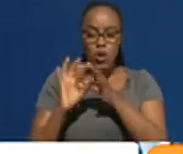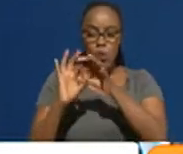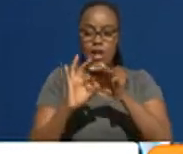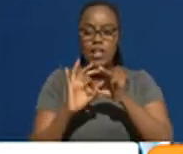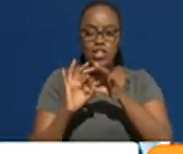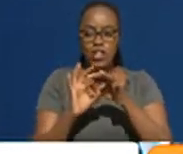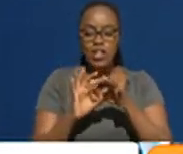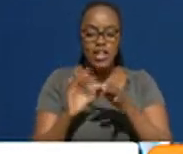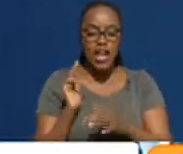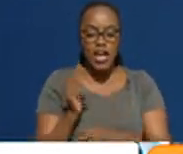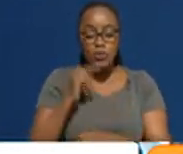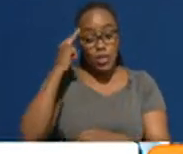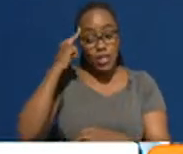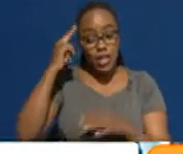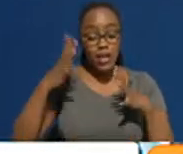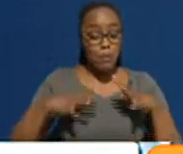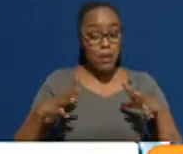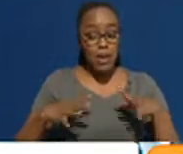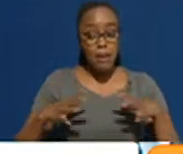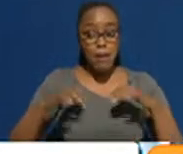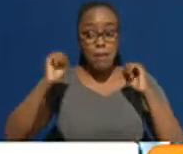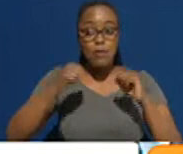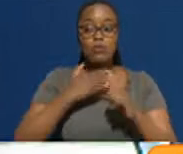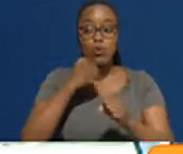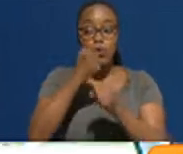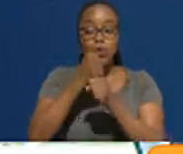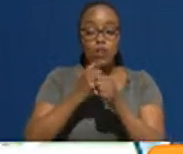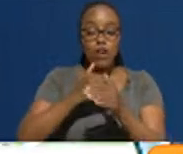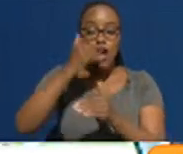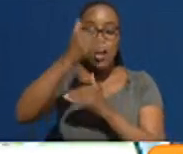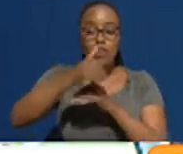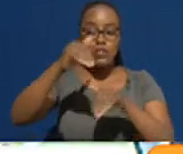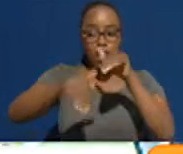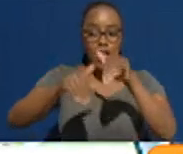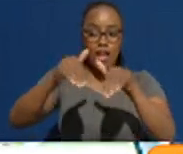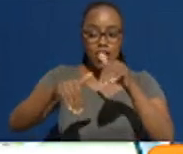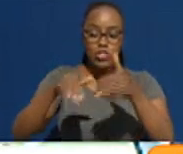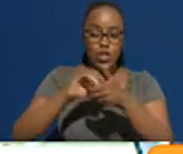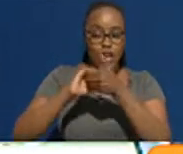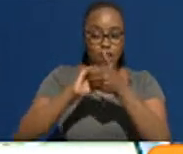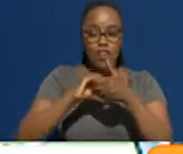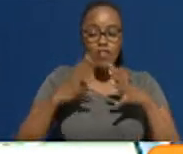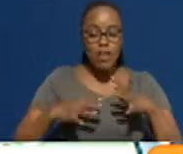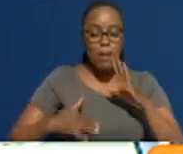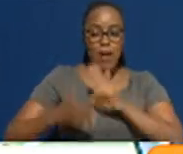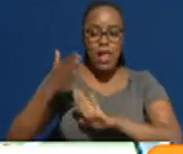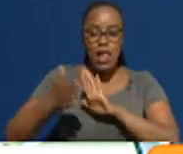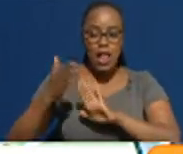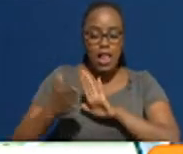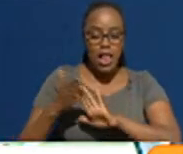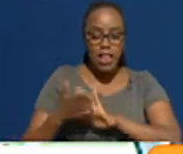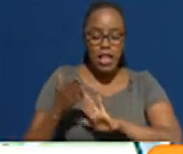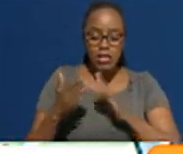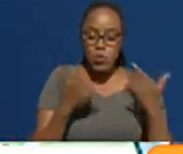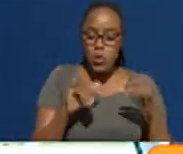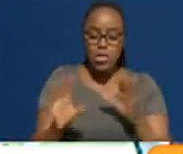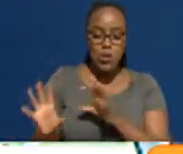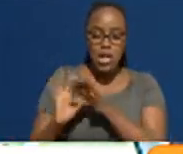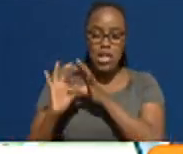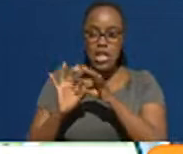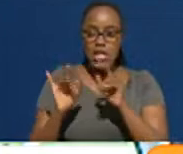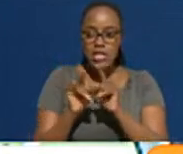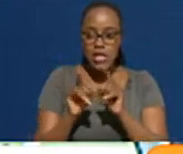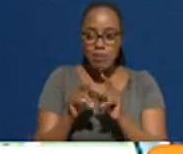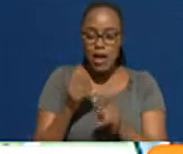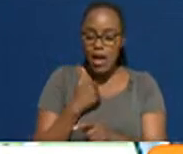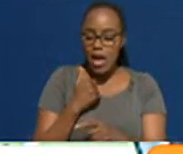coalitions, and we are not thinking that people might even want to do post-election engagements. But since everybody was in a hurry to cobble up all these